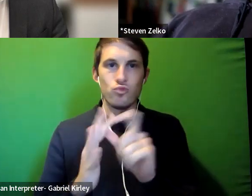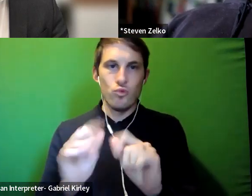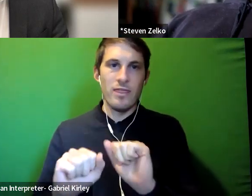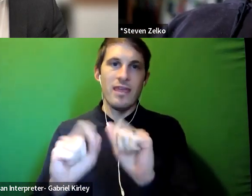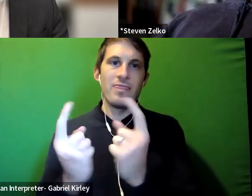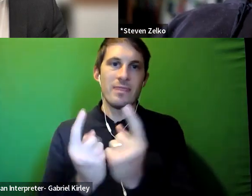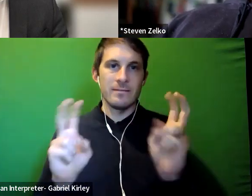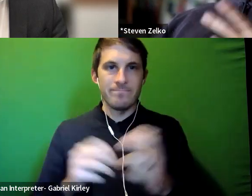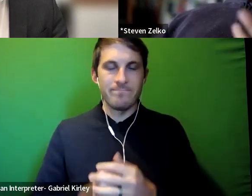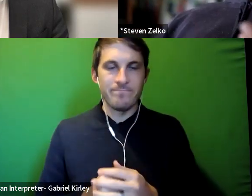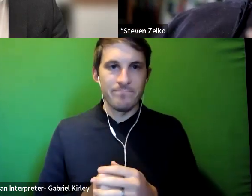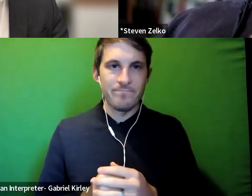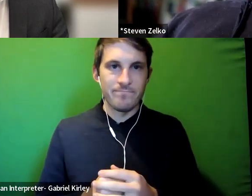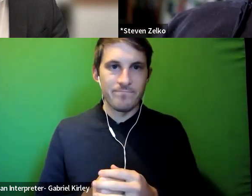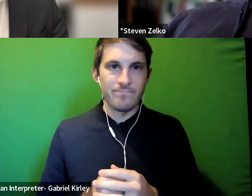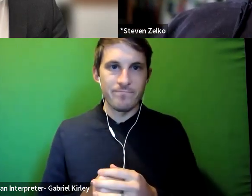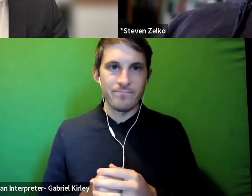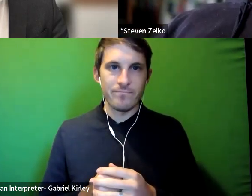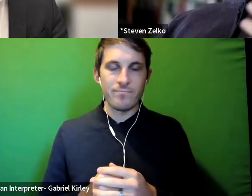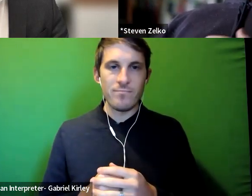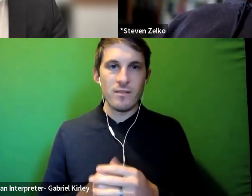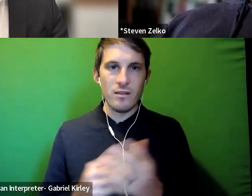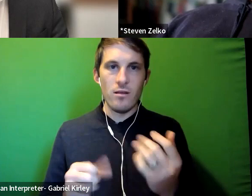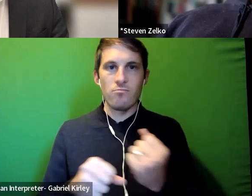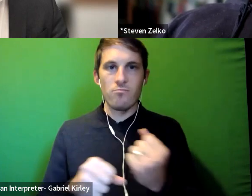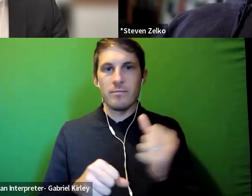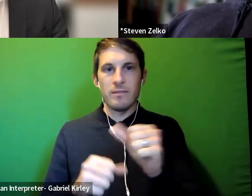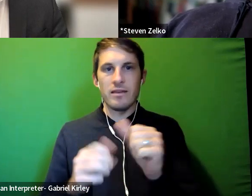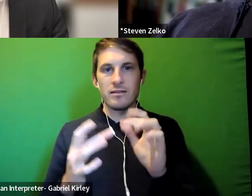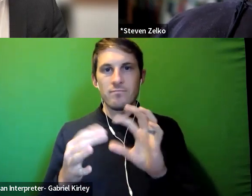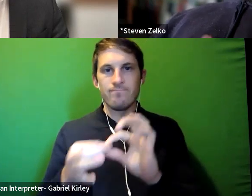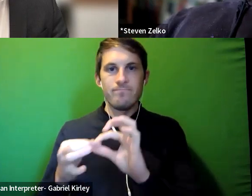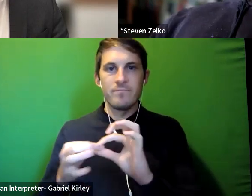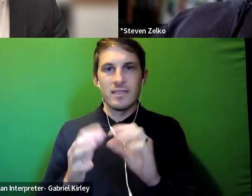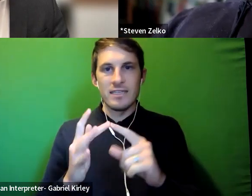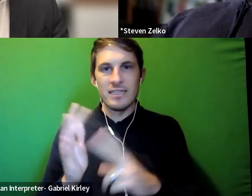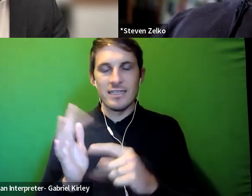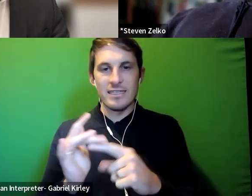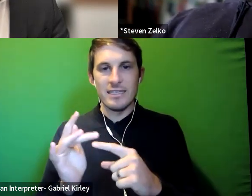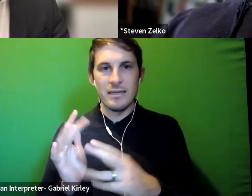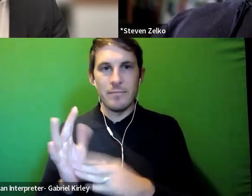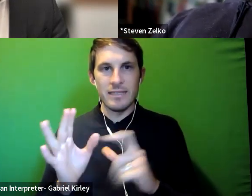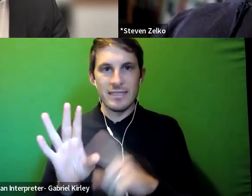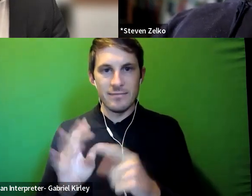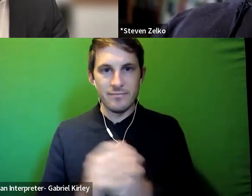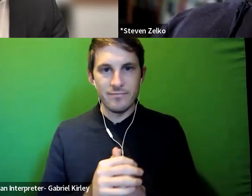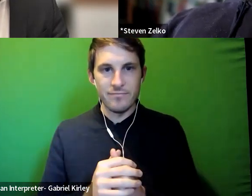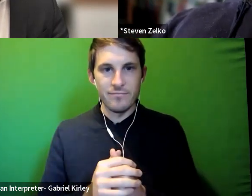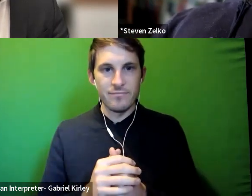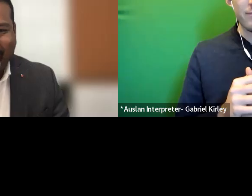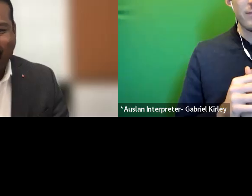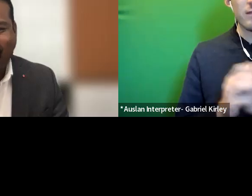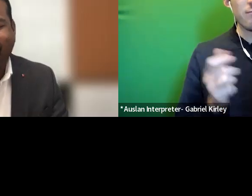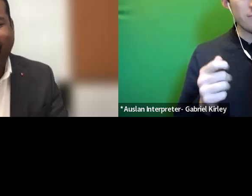kind of thing. Yeah. Again, instilling back the intimacy into the process. Thank you. And Darren, I saw your hand go up. Yep. Just very,